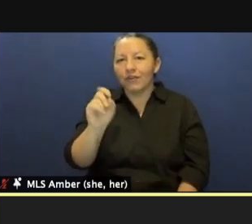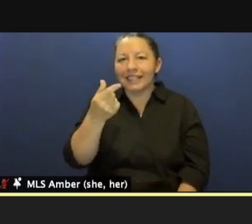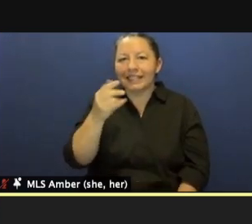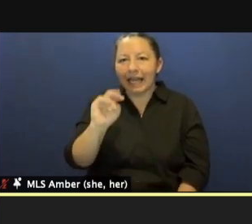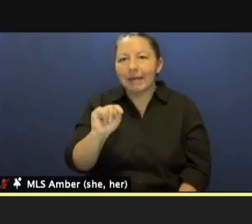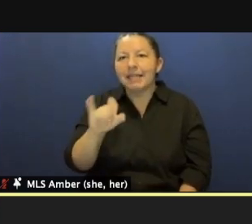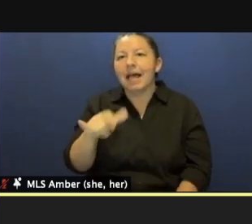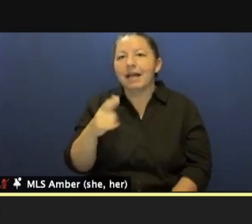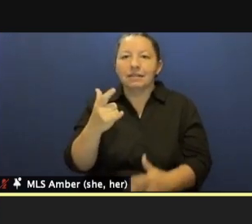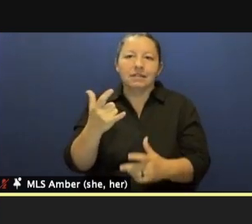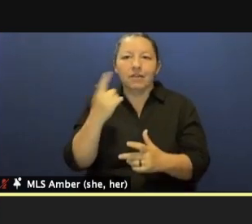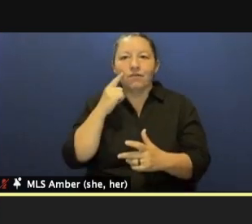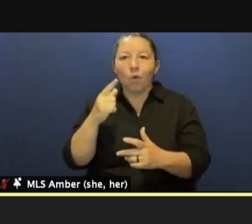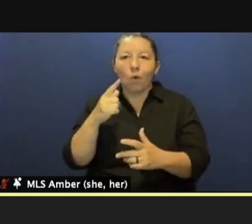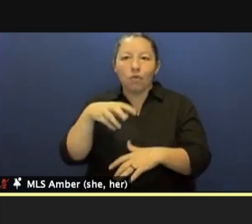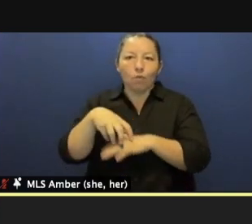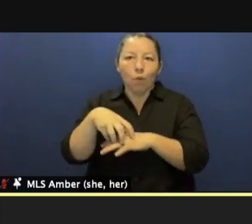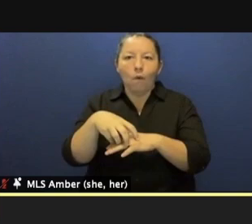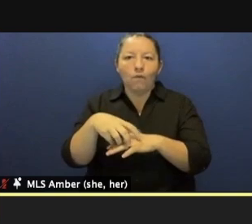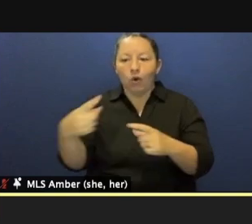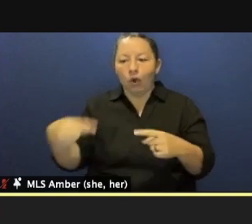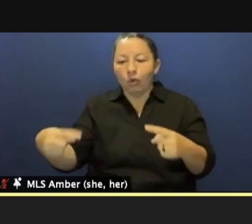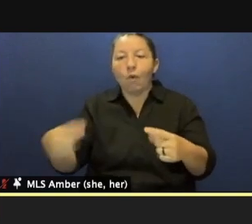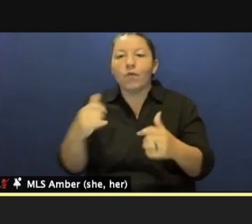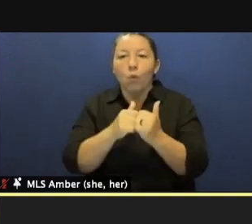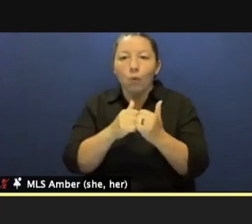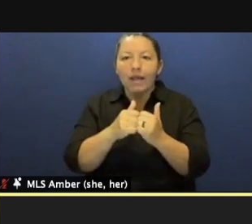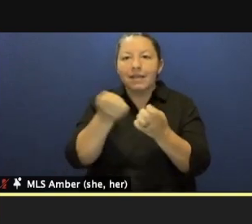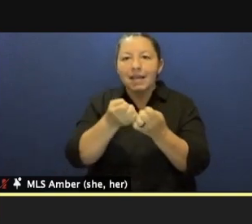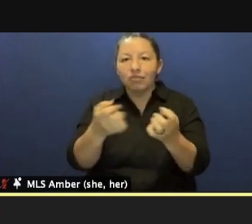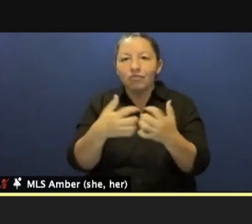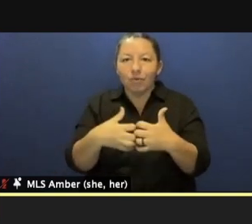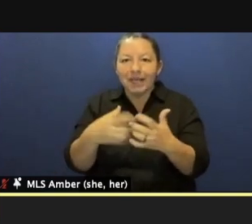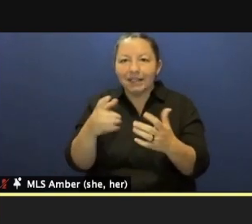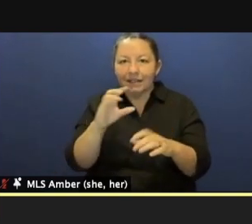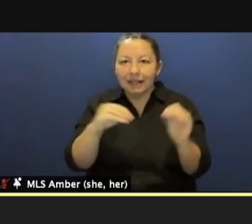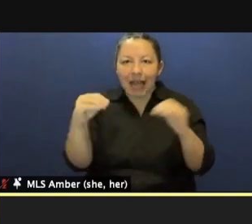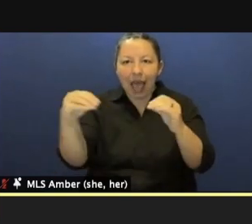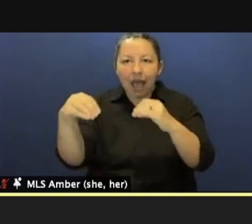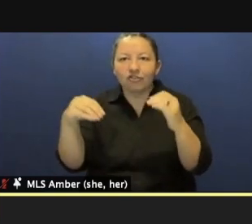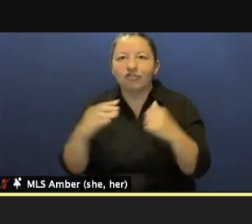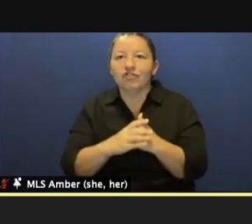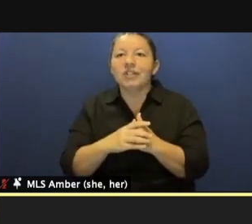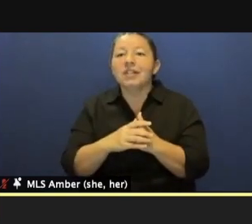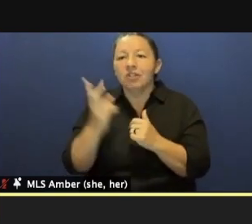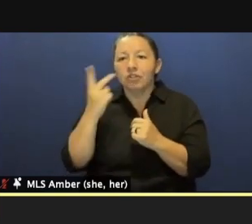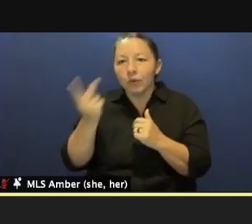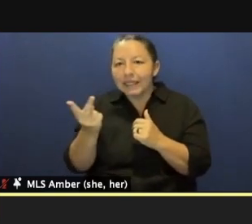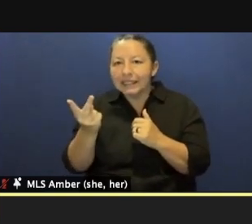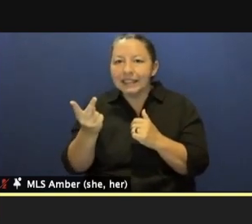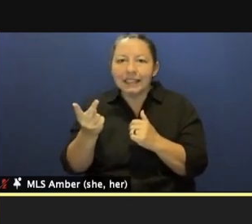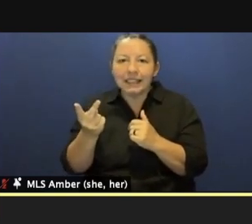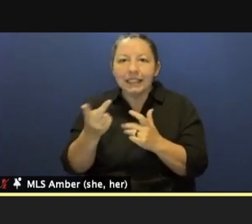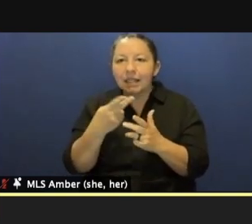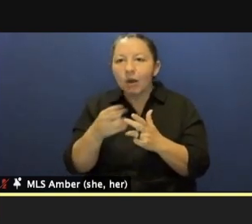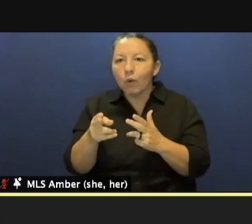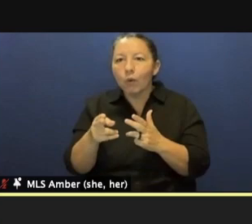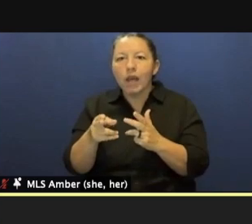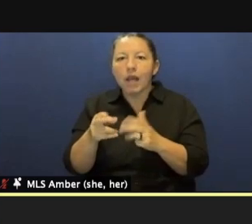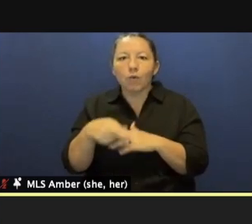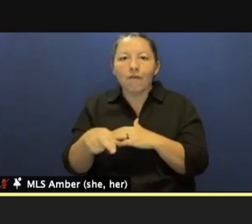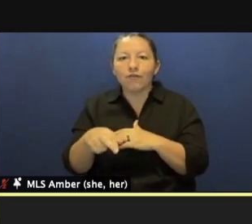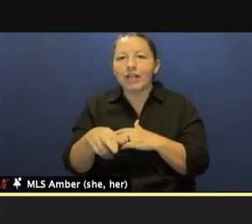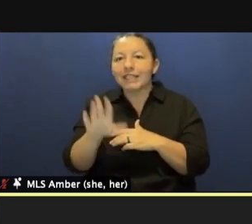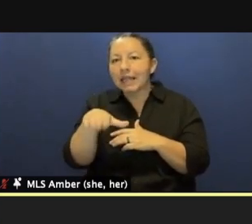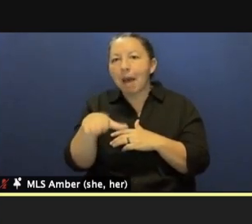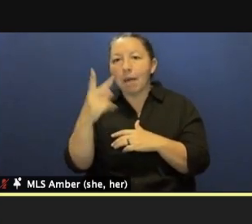text is showing those instruments that I made a really quick reference to along the bottom. Downward facing to the